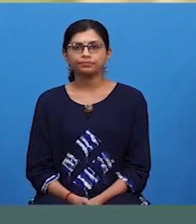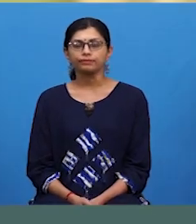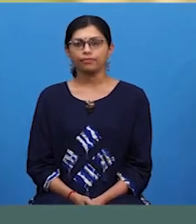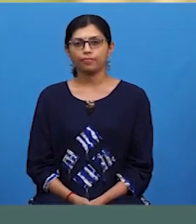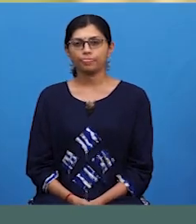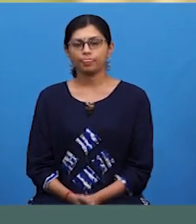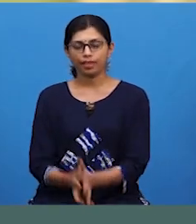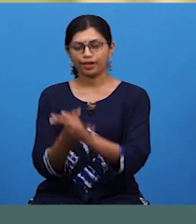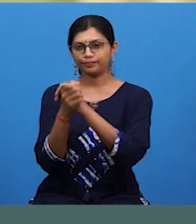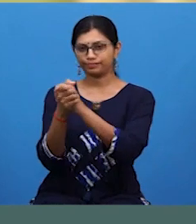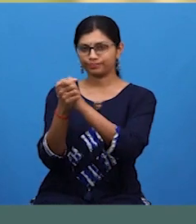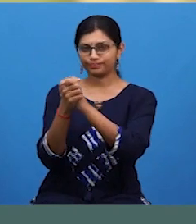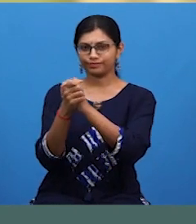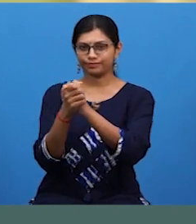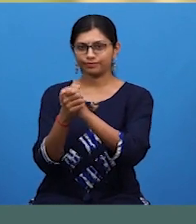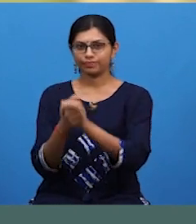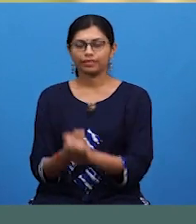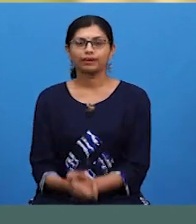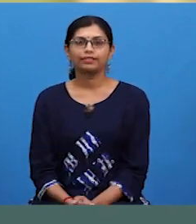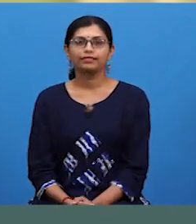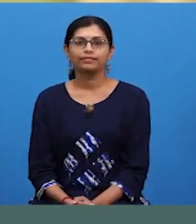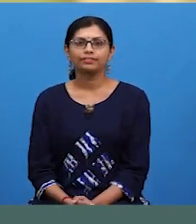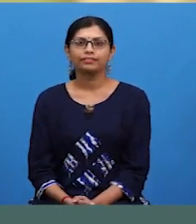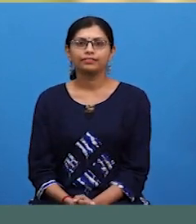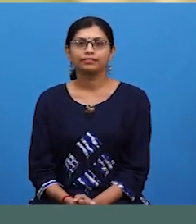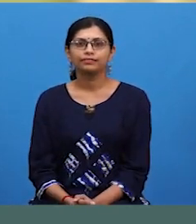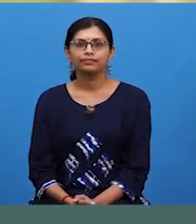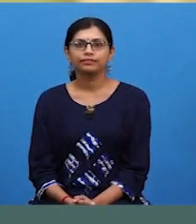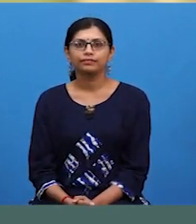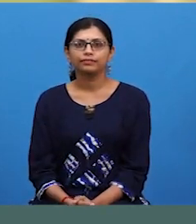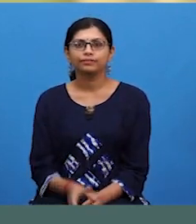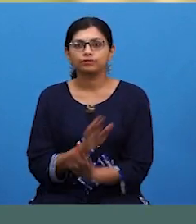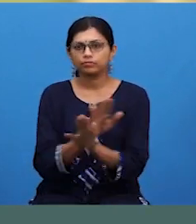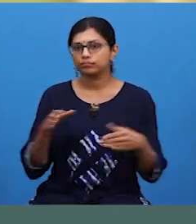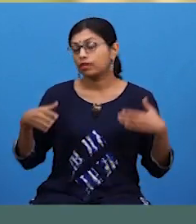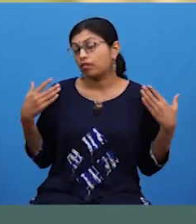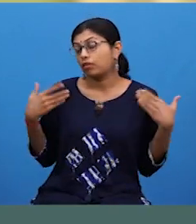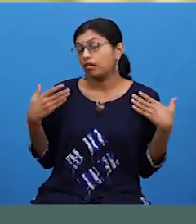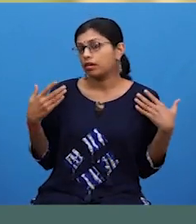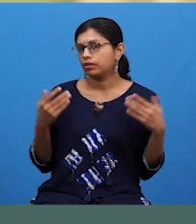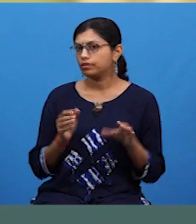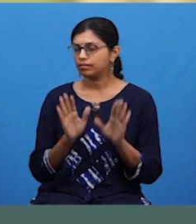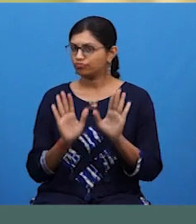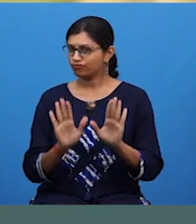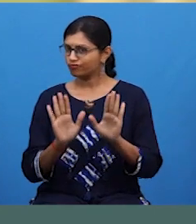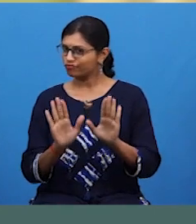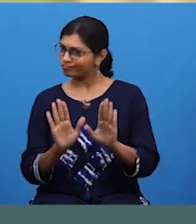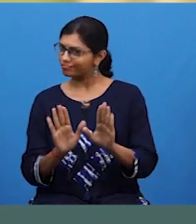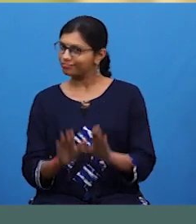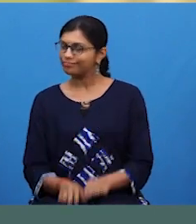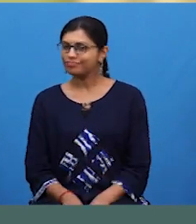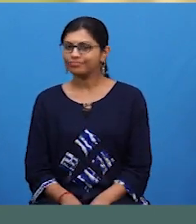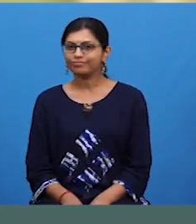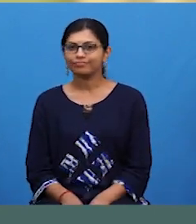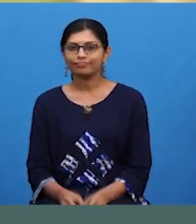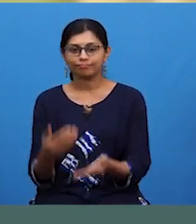Well done! You've passed the test. But don't be too happy yet, as we have a few more to